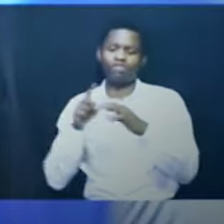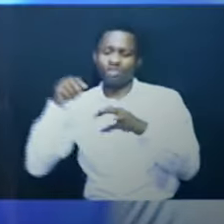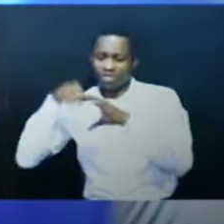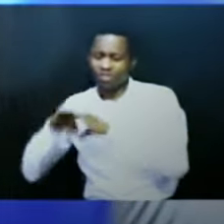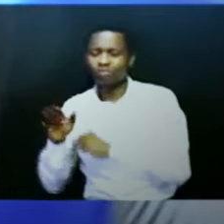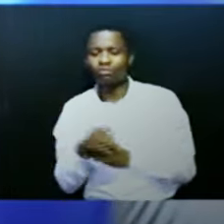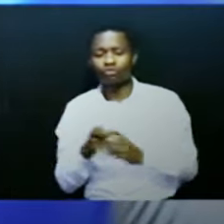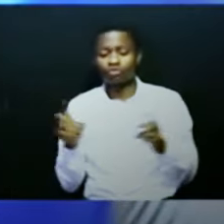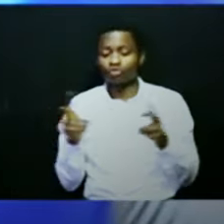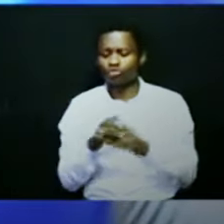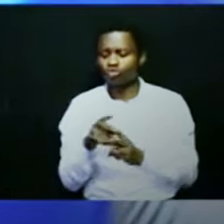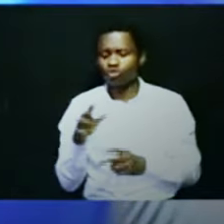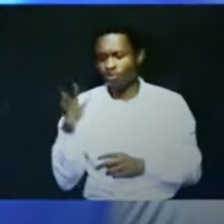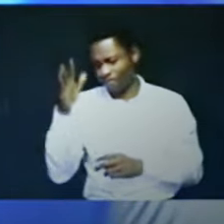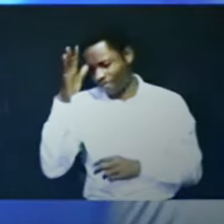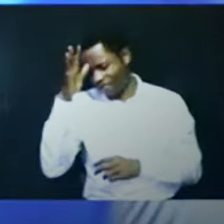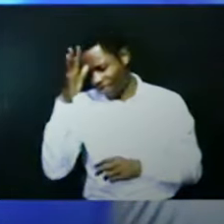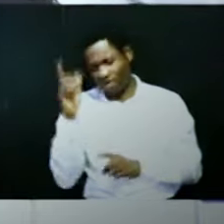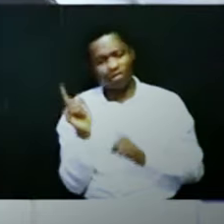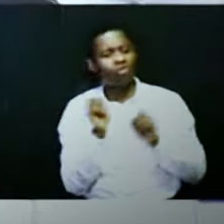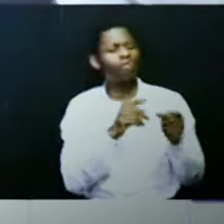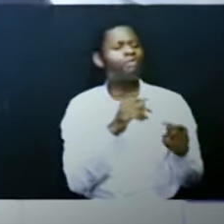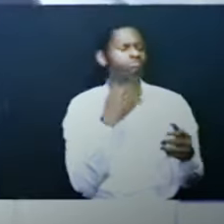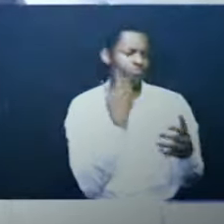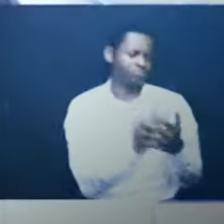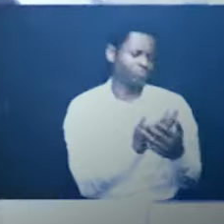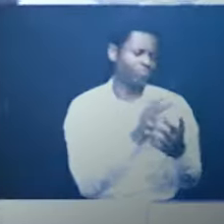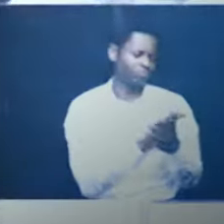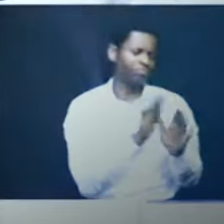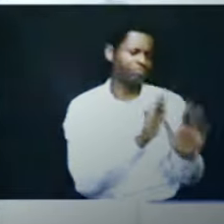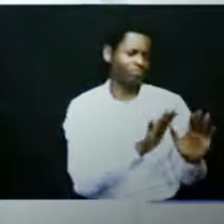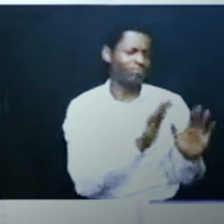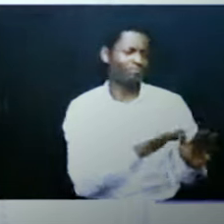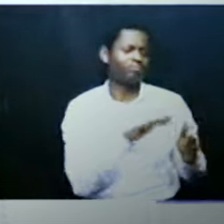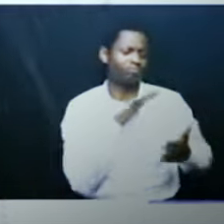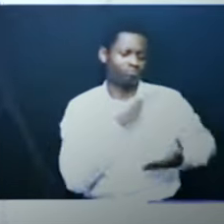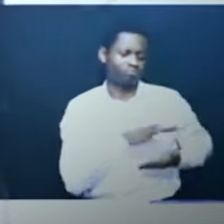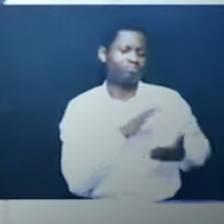So his father went out and pleaded with him.